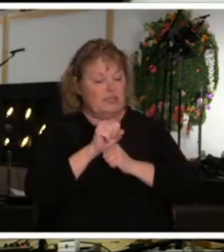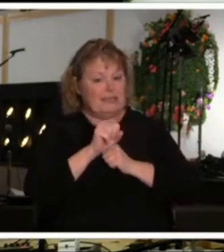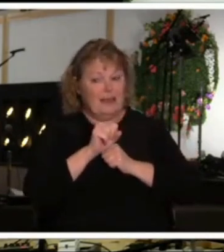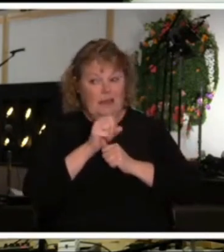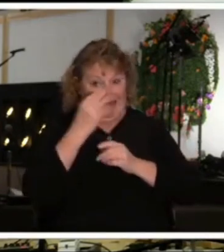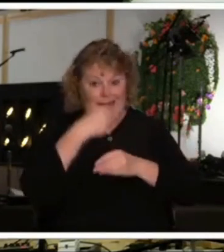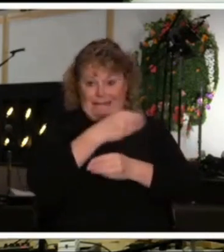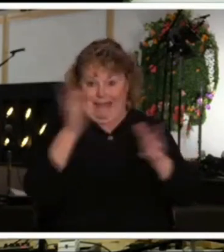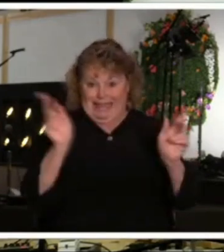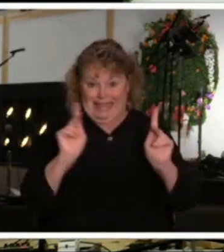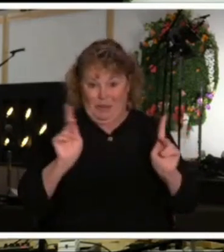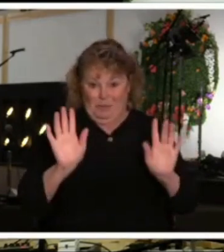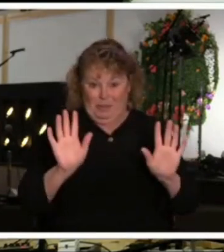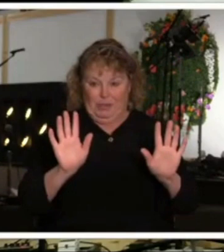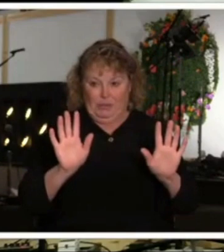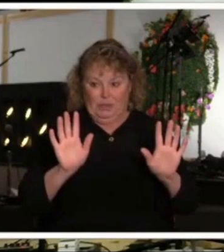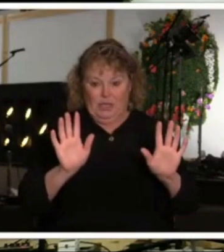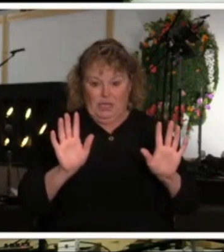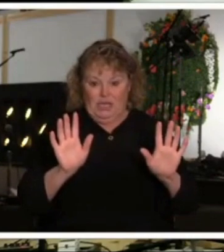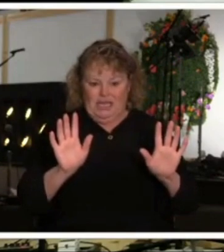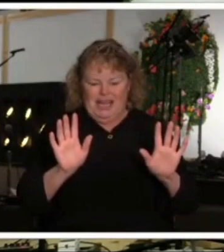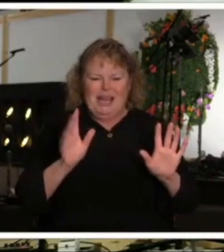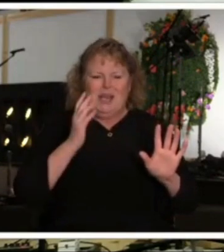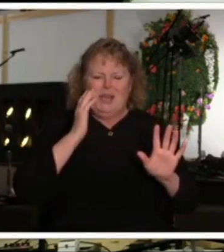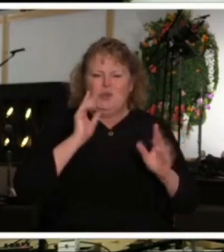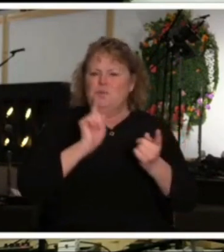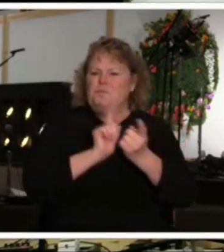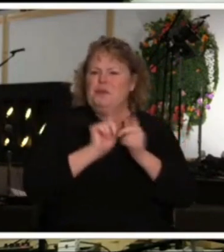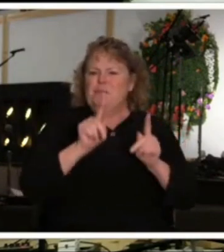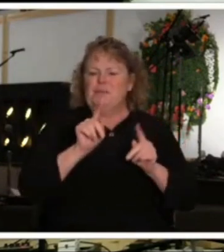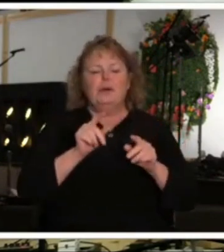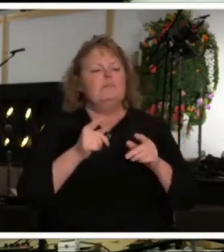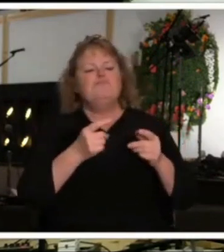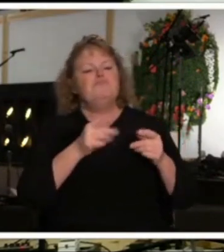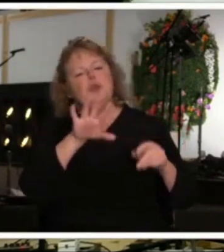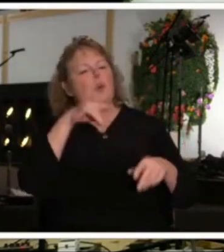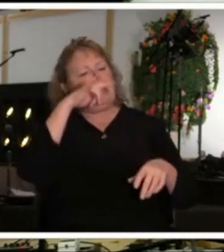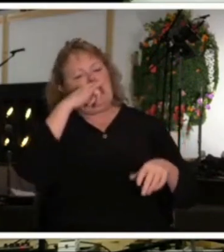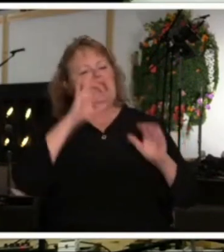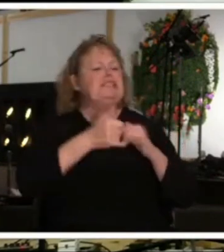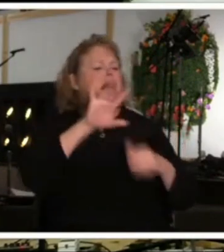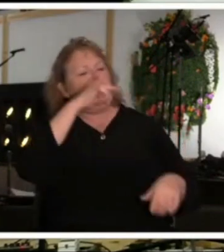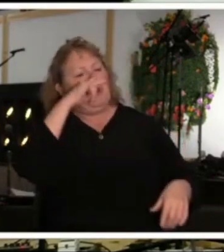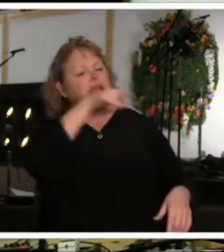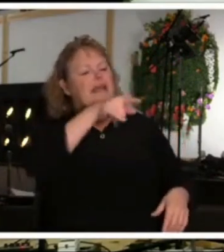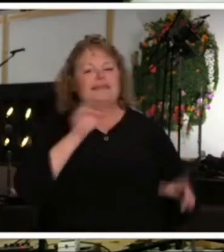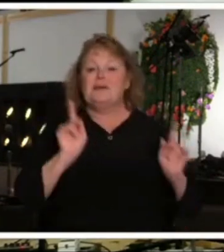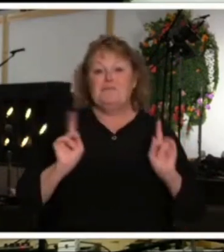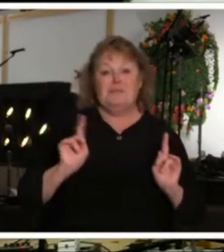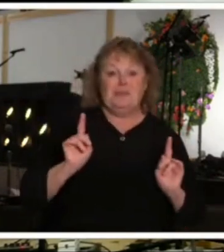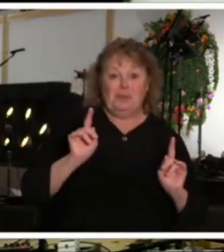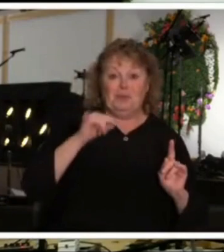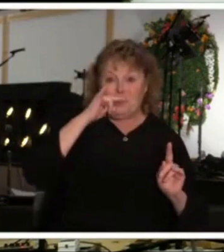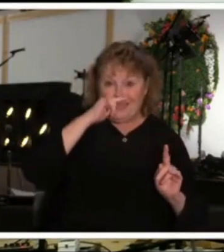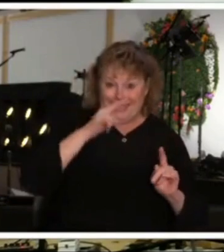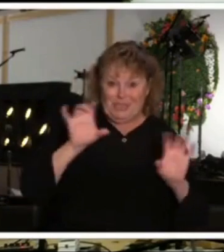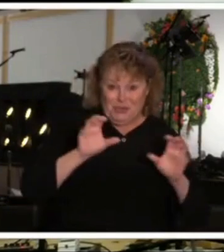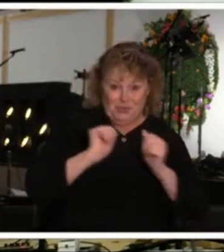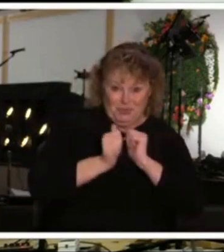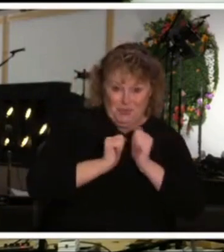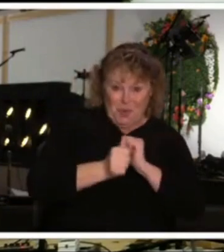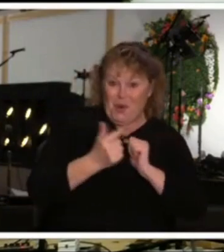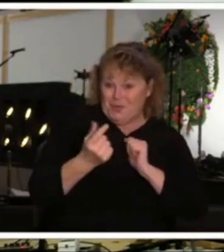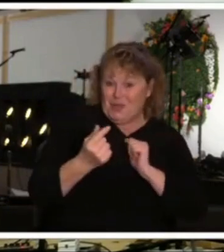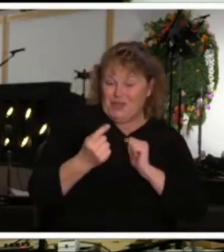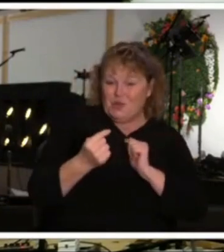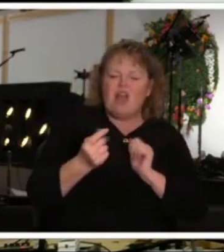I hope you don't do this, don't be one of these parents. You ever meet people and you ask them, what are your kids up to? And people whose kids are athletes who are really good,